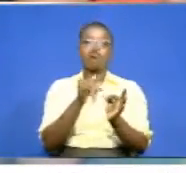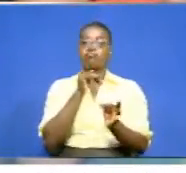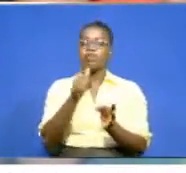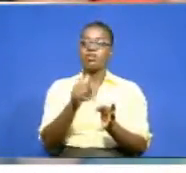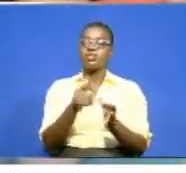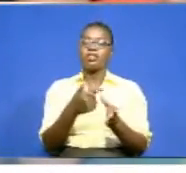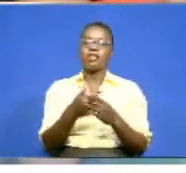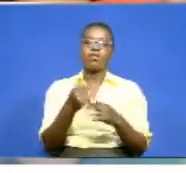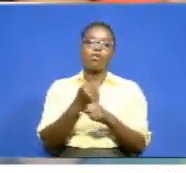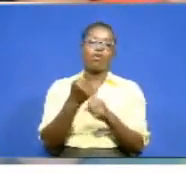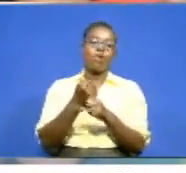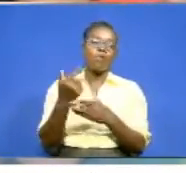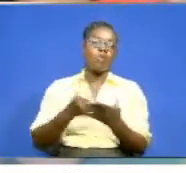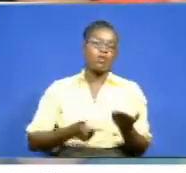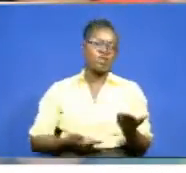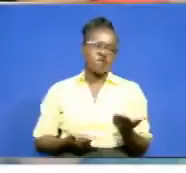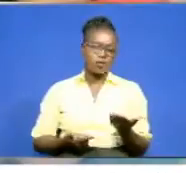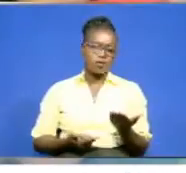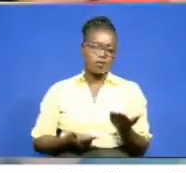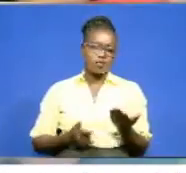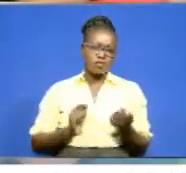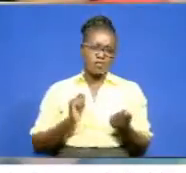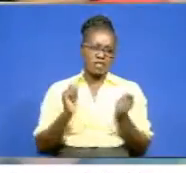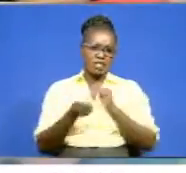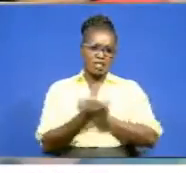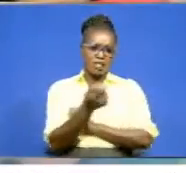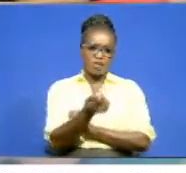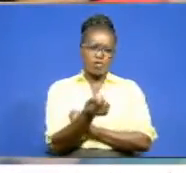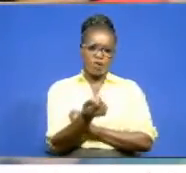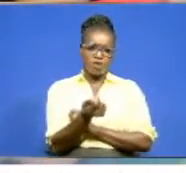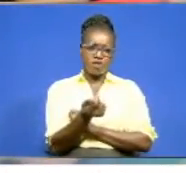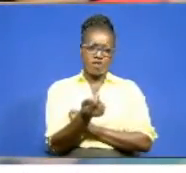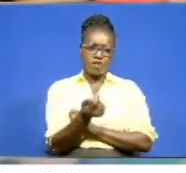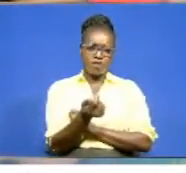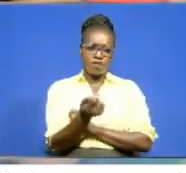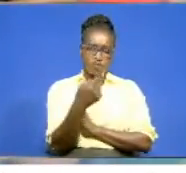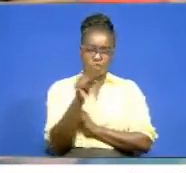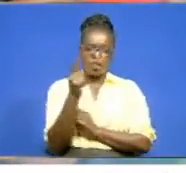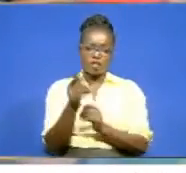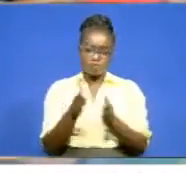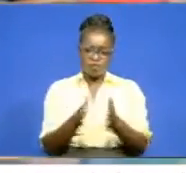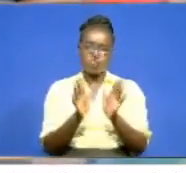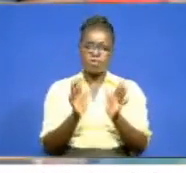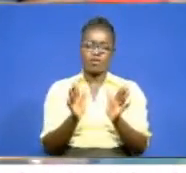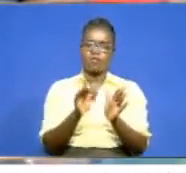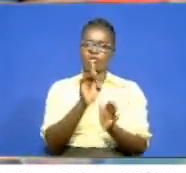what do we need to, you know, tweak a bit, fix a few things to actually be on the right track?